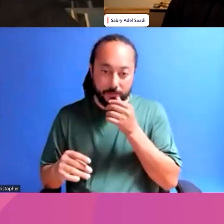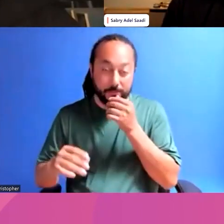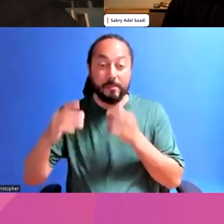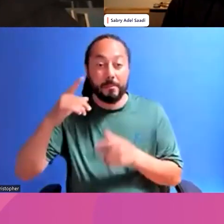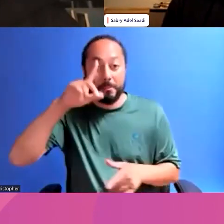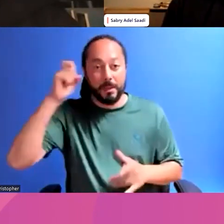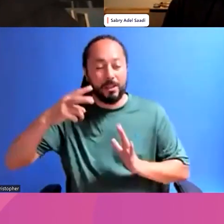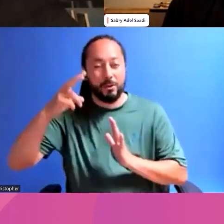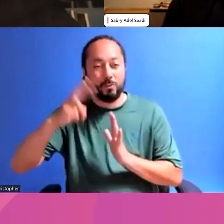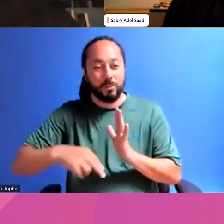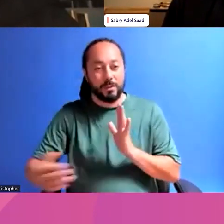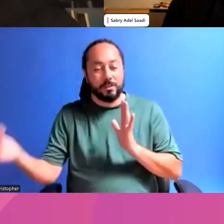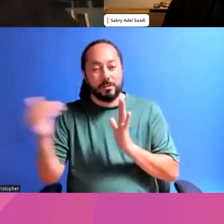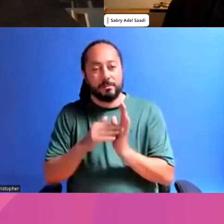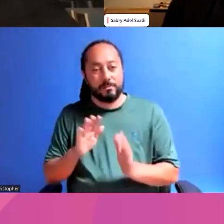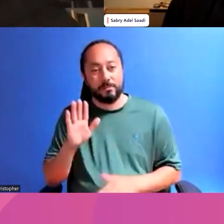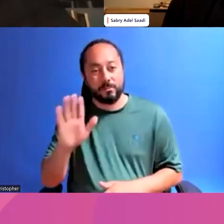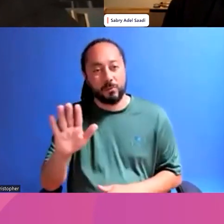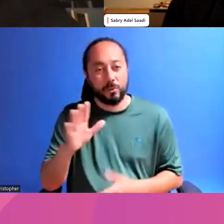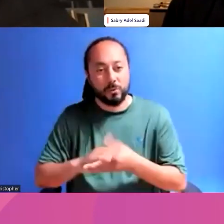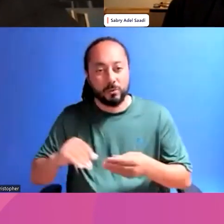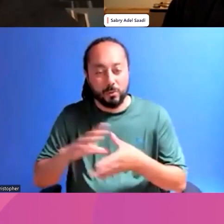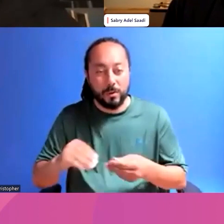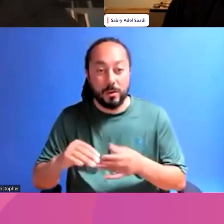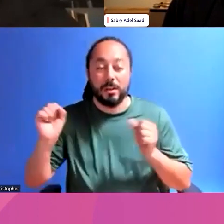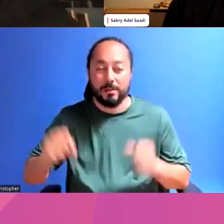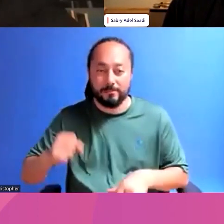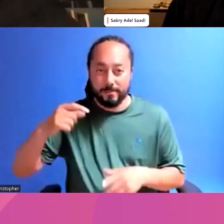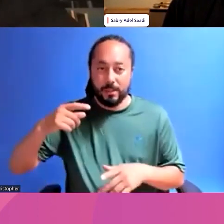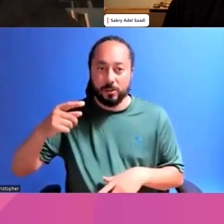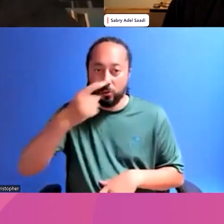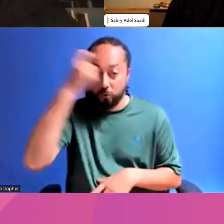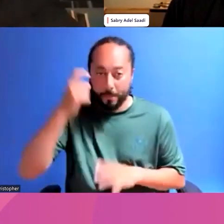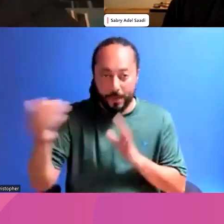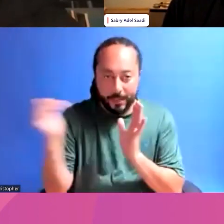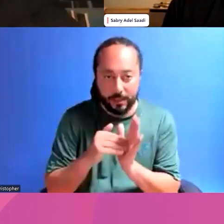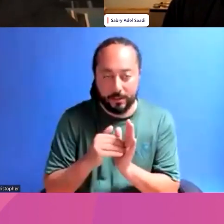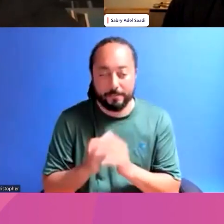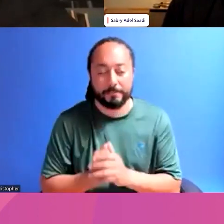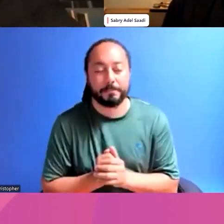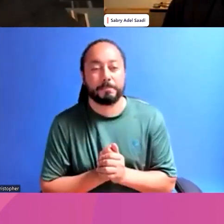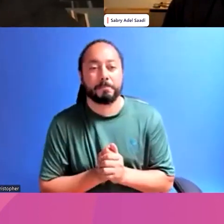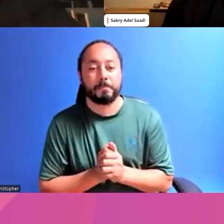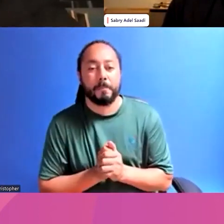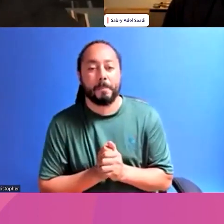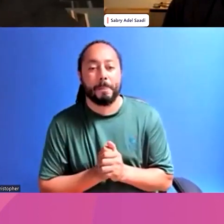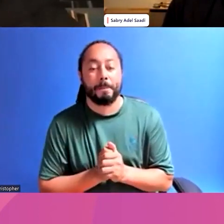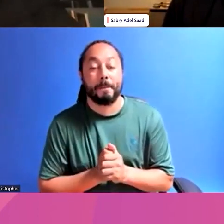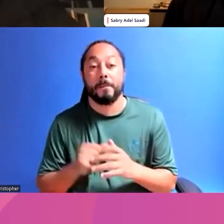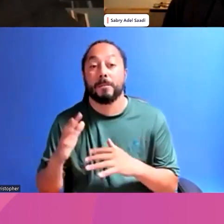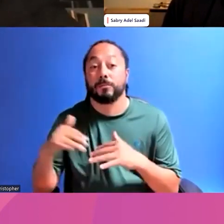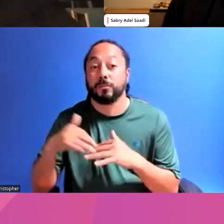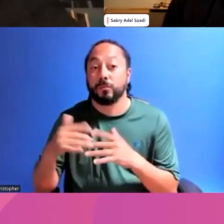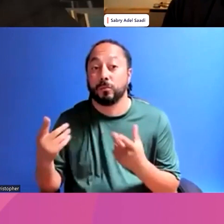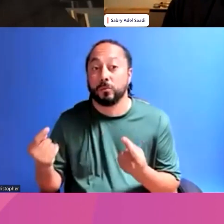rereading of your story kind of maybe being re-traumatizing. They explore different ways